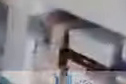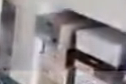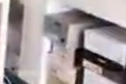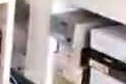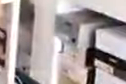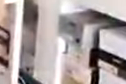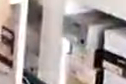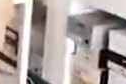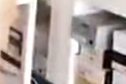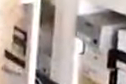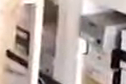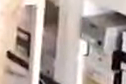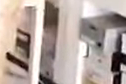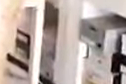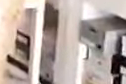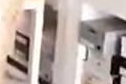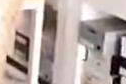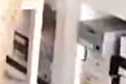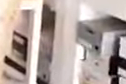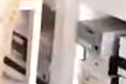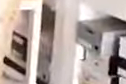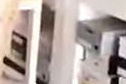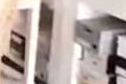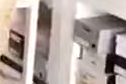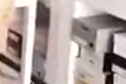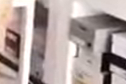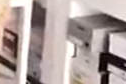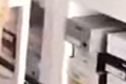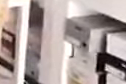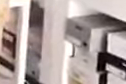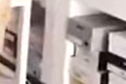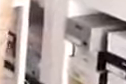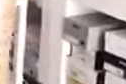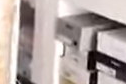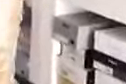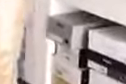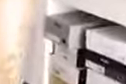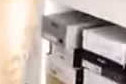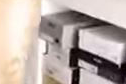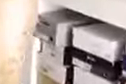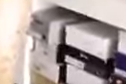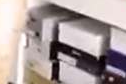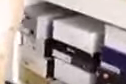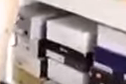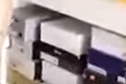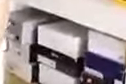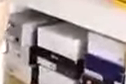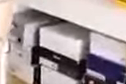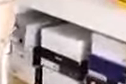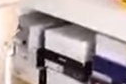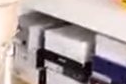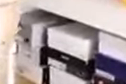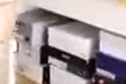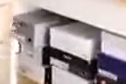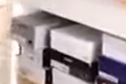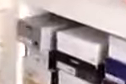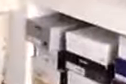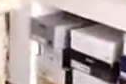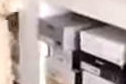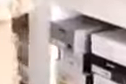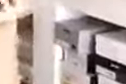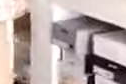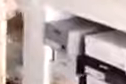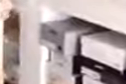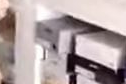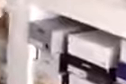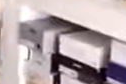Brown of suitcases though other than Samsonite. Kam lima day wax rek bo ege airport diri Samsonite dafa am nuñ la xolé. Wow.